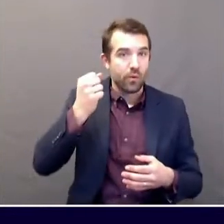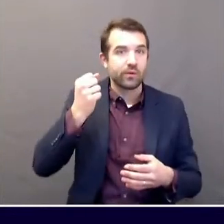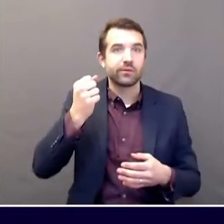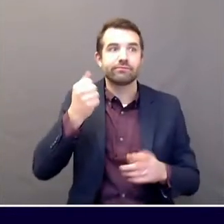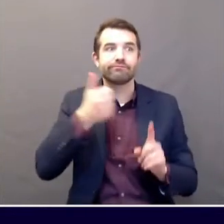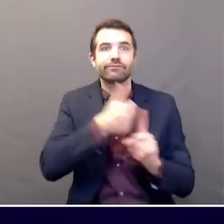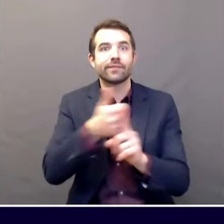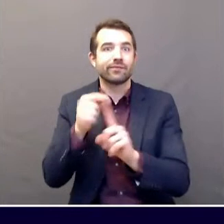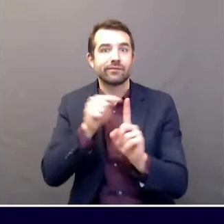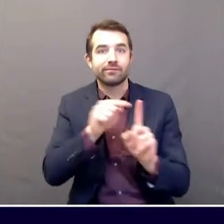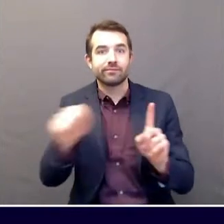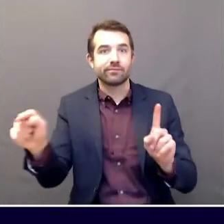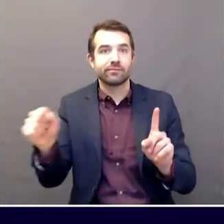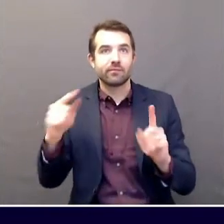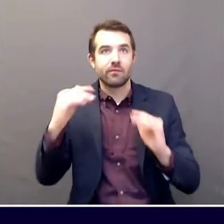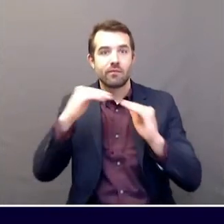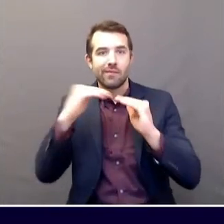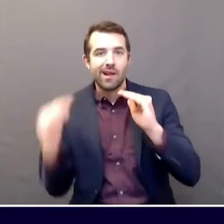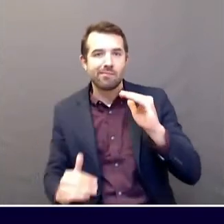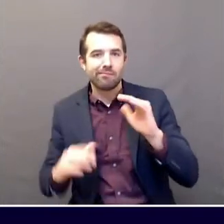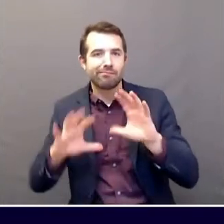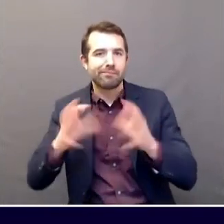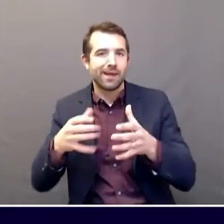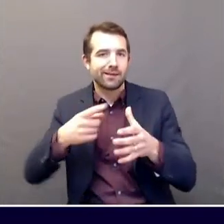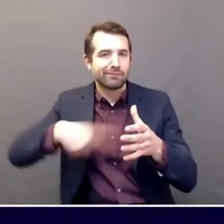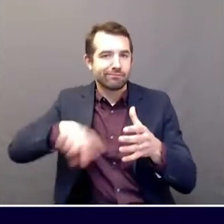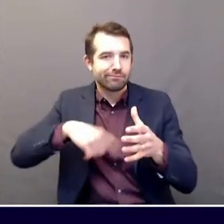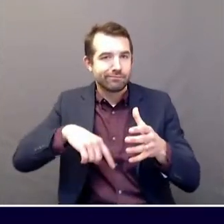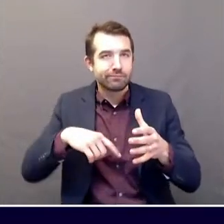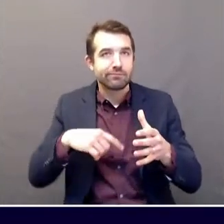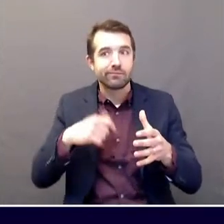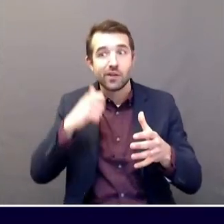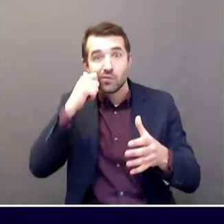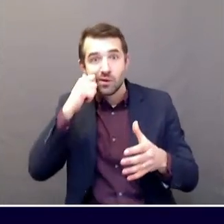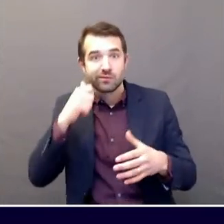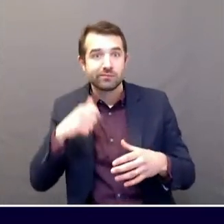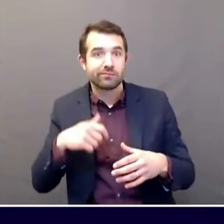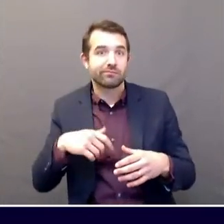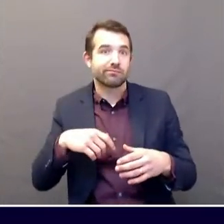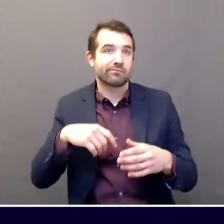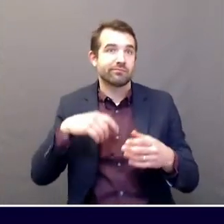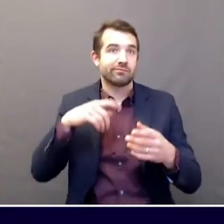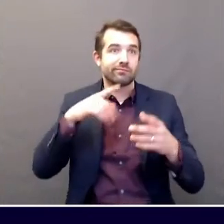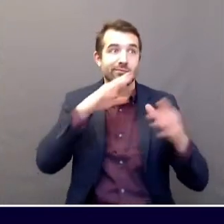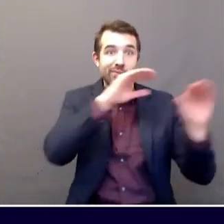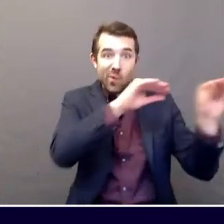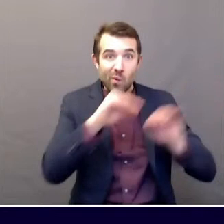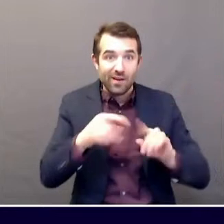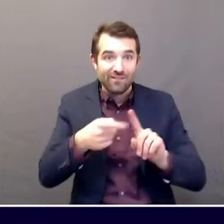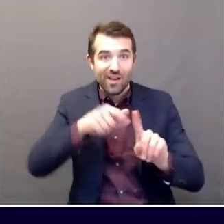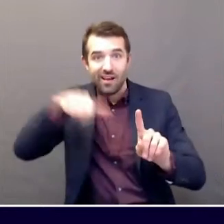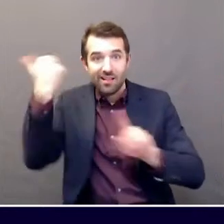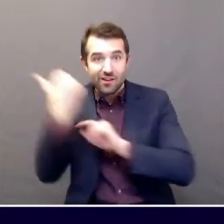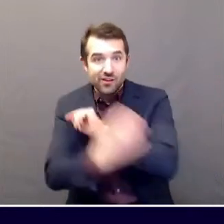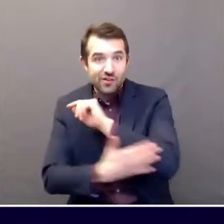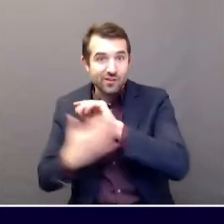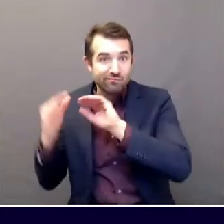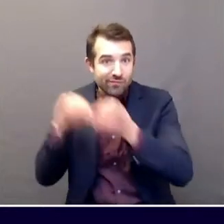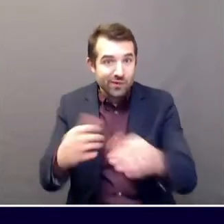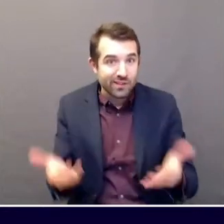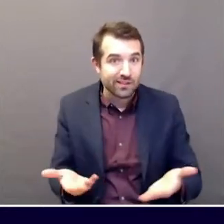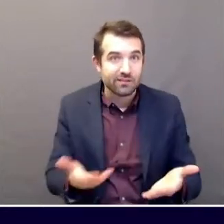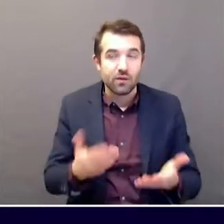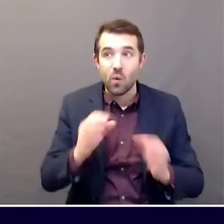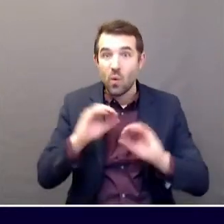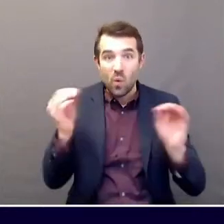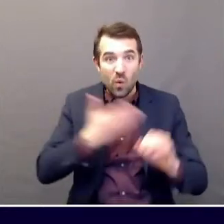rural areas or who otherwise may struggle to get to a vaccine clinic. So some of the activities that we're going to undertake in the